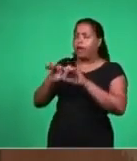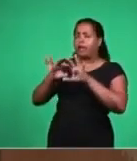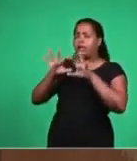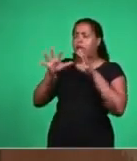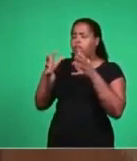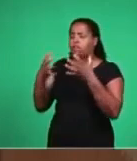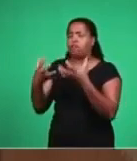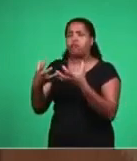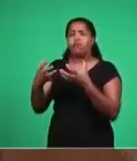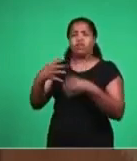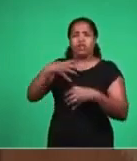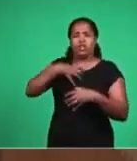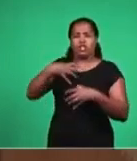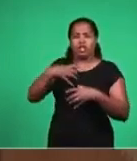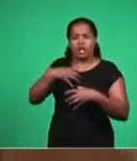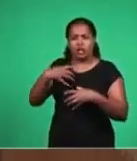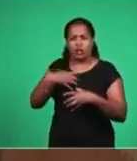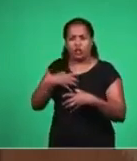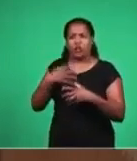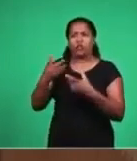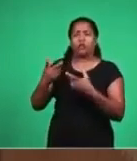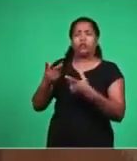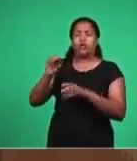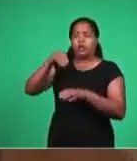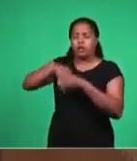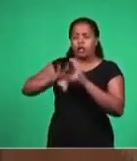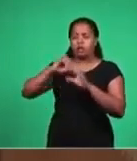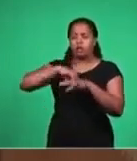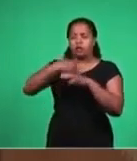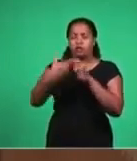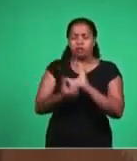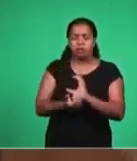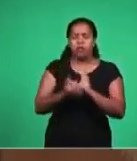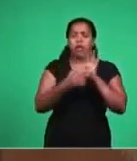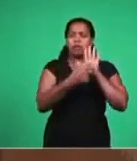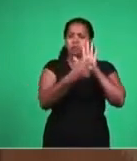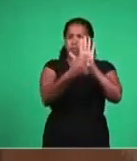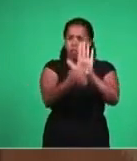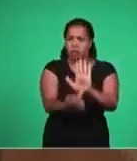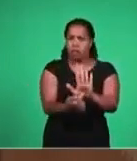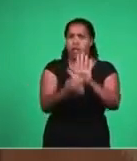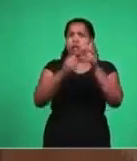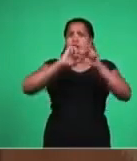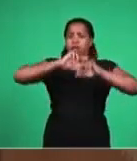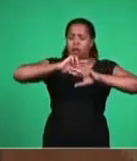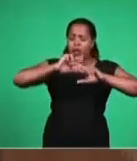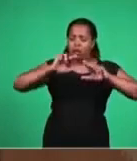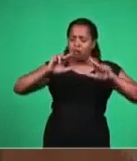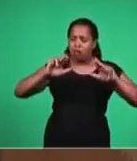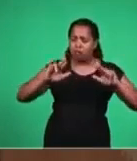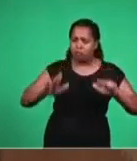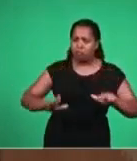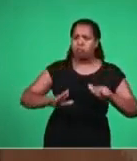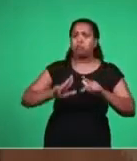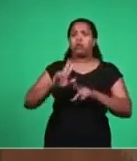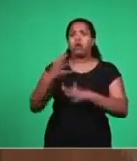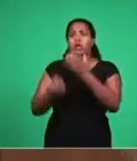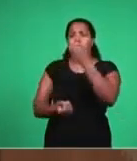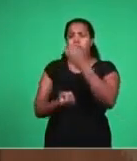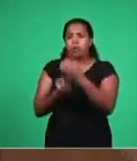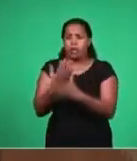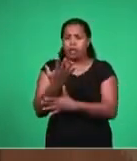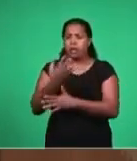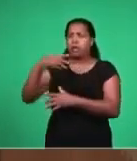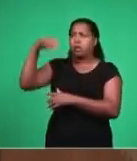and give form and beauty to this church inside the aspects that are mentioned here, which are the elements of the